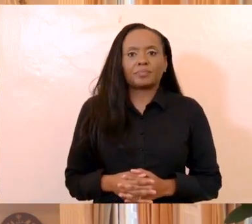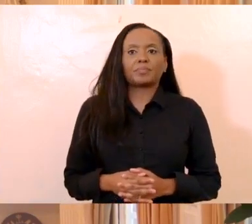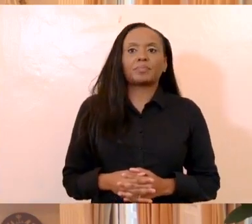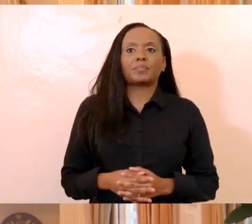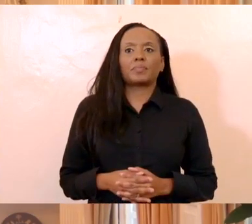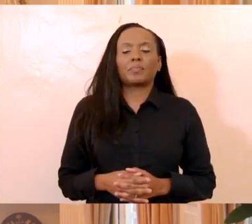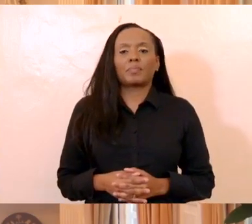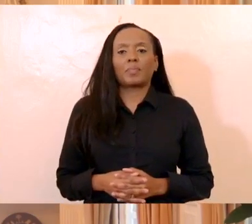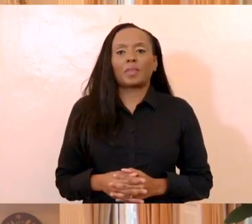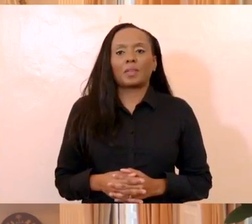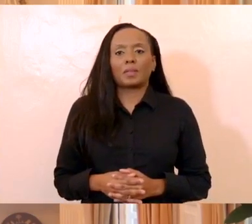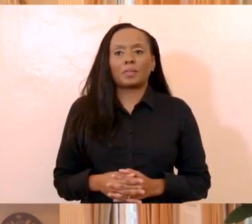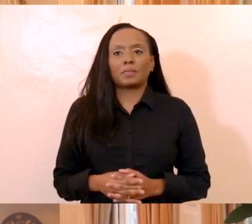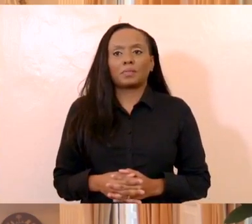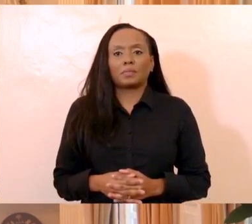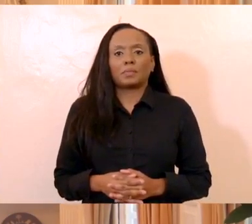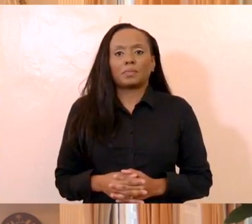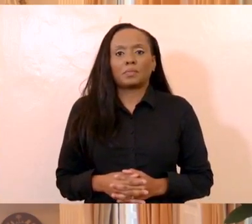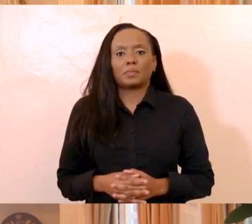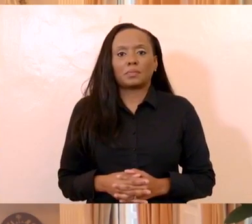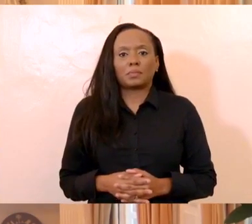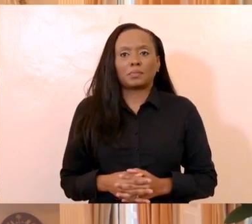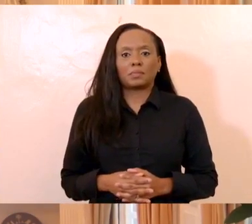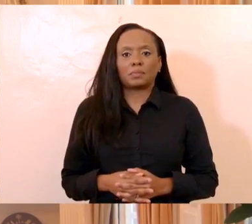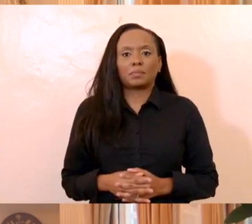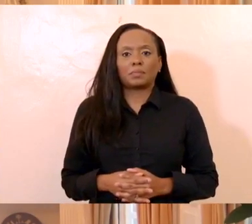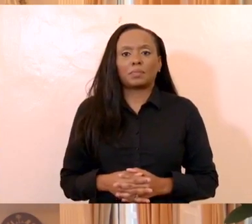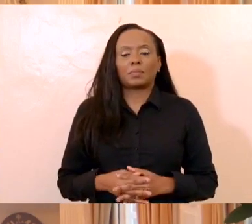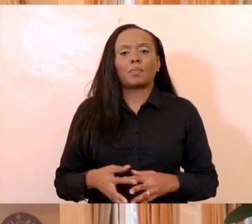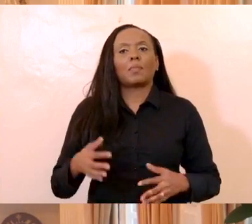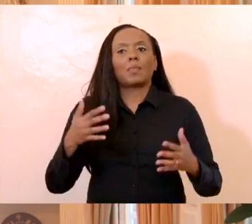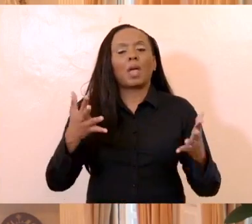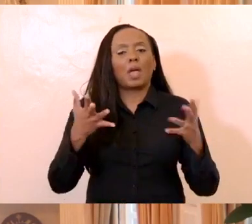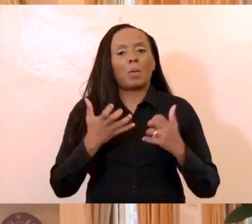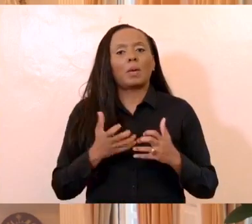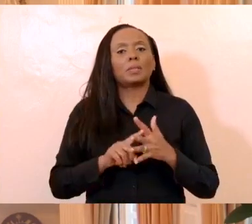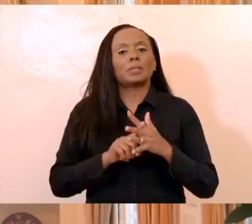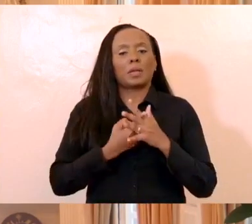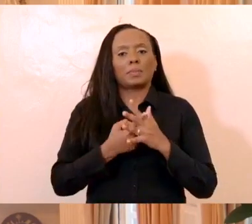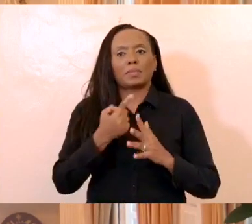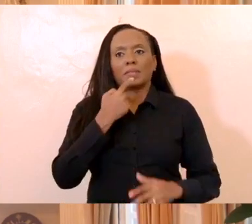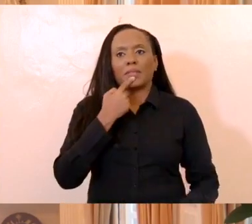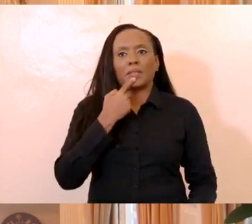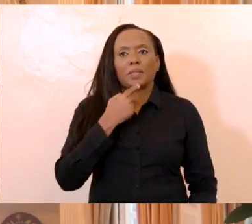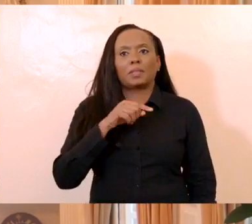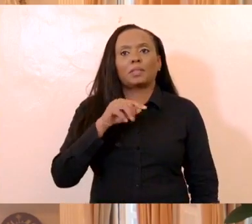I will say to you that for the 21st of January,